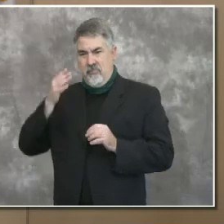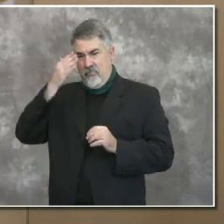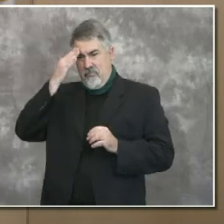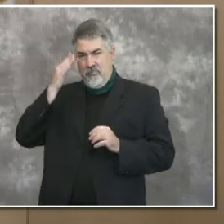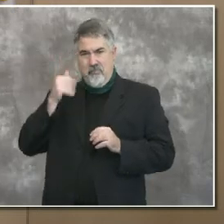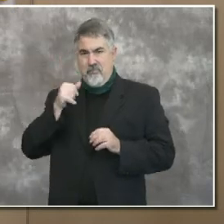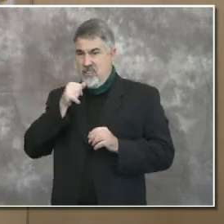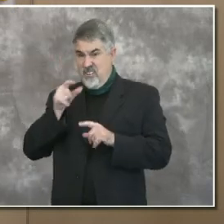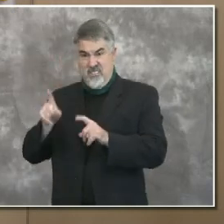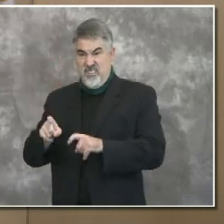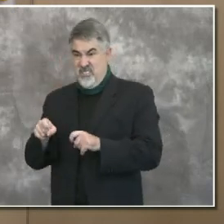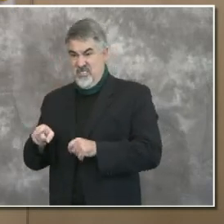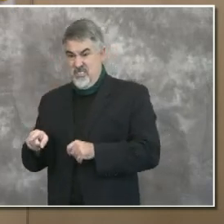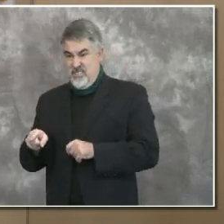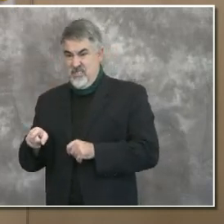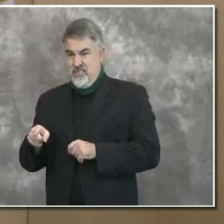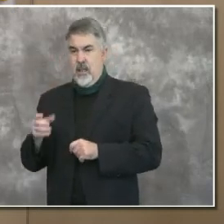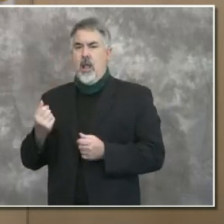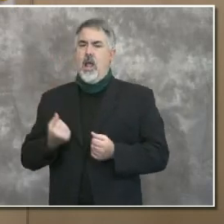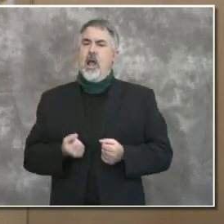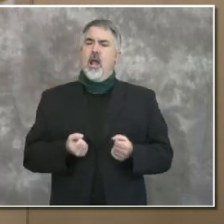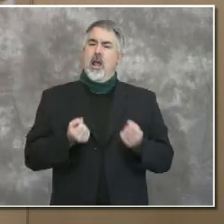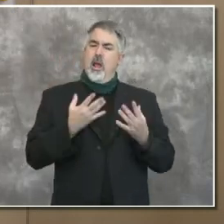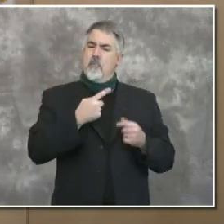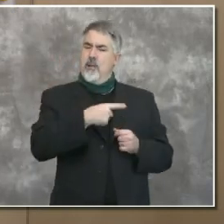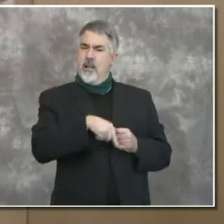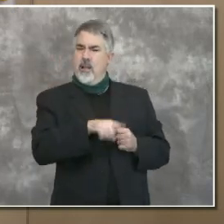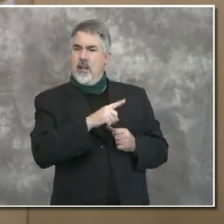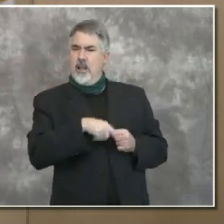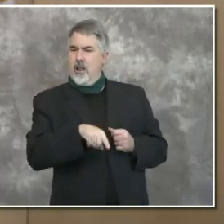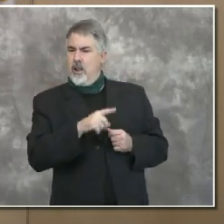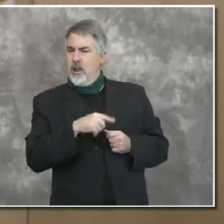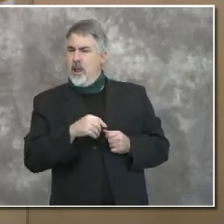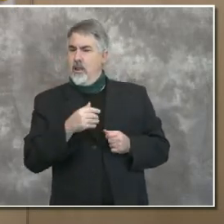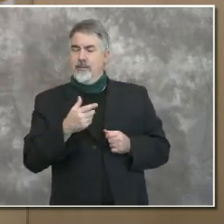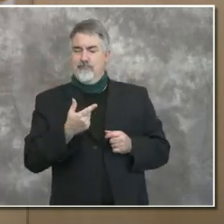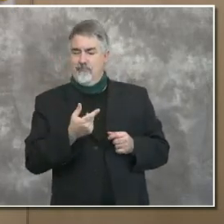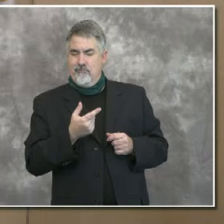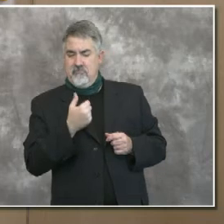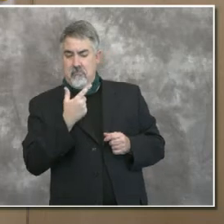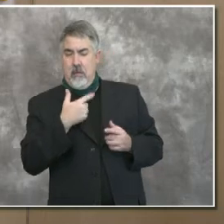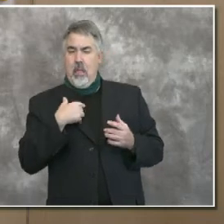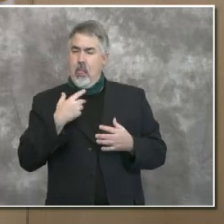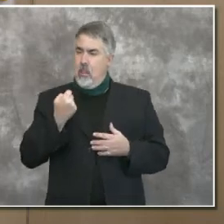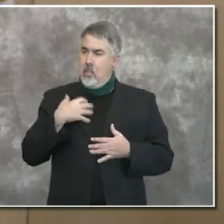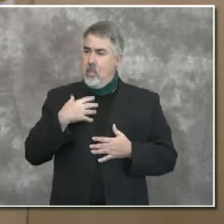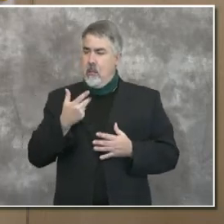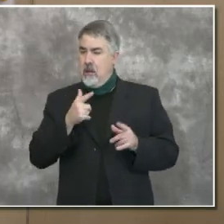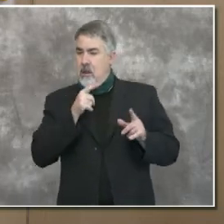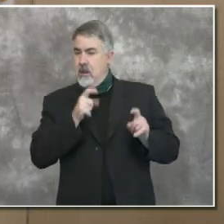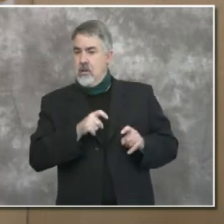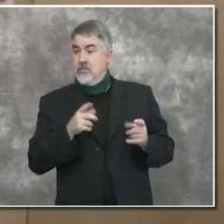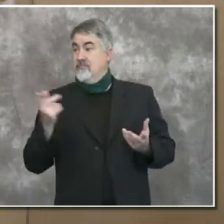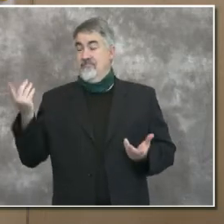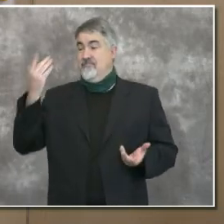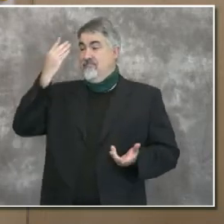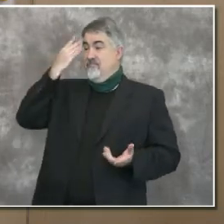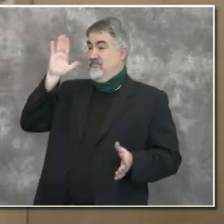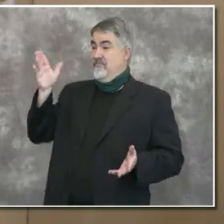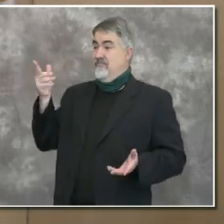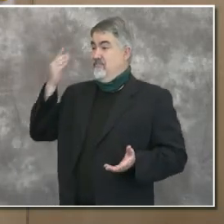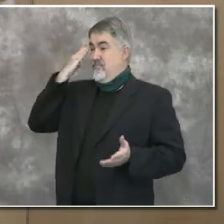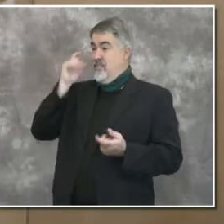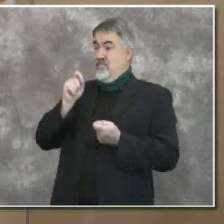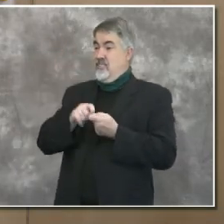getting tested under the new KHAN guidance? So we don't know how many people are out there.